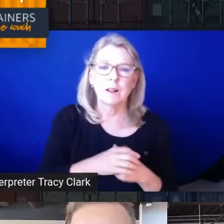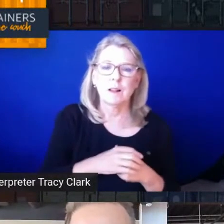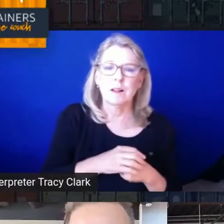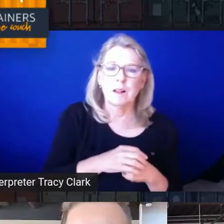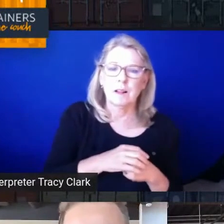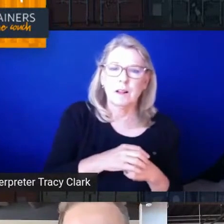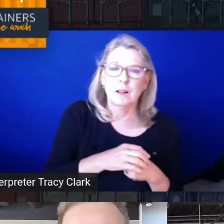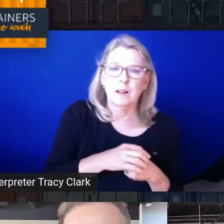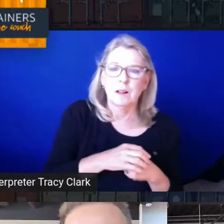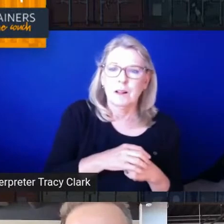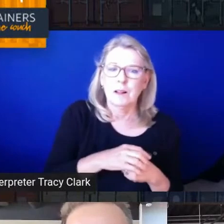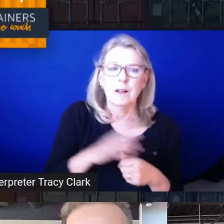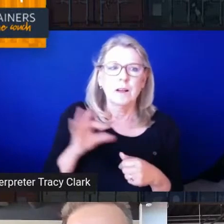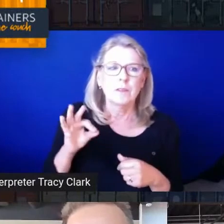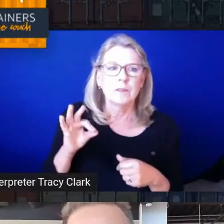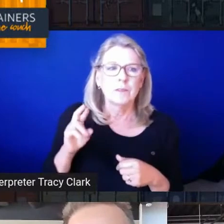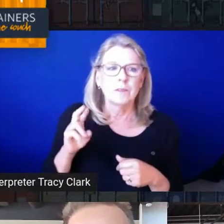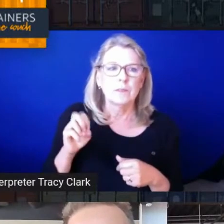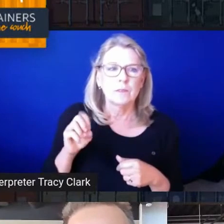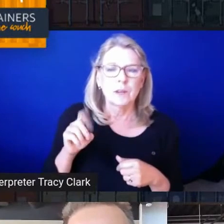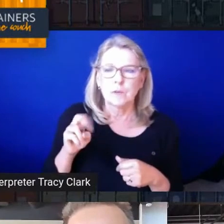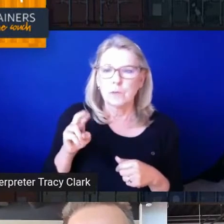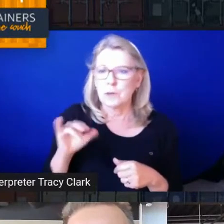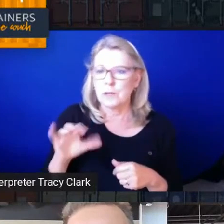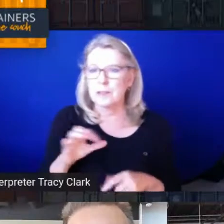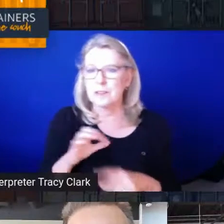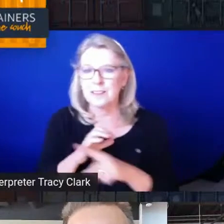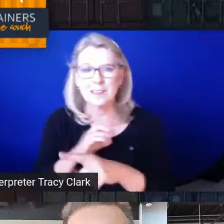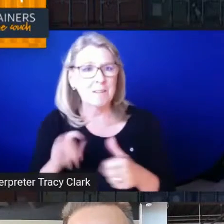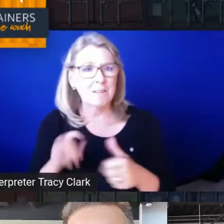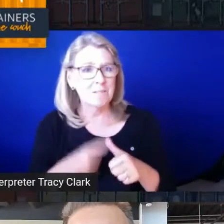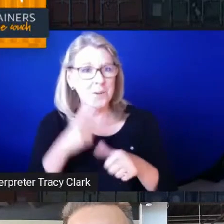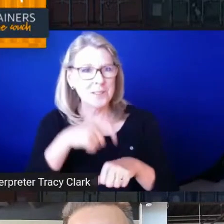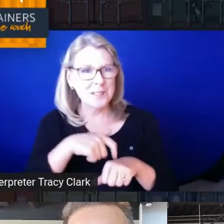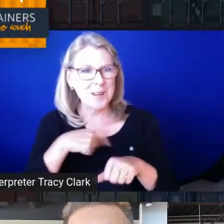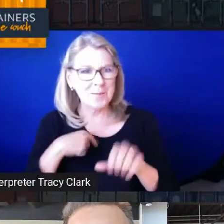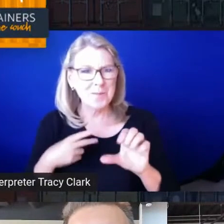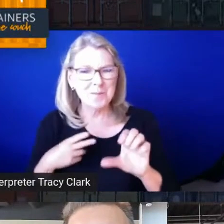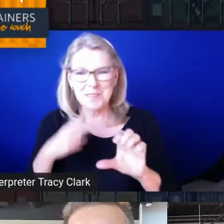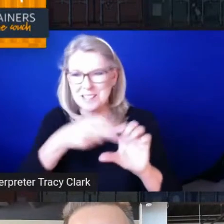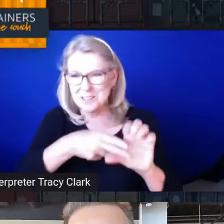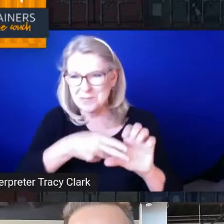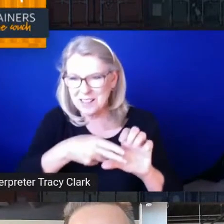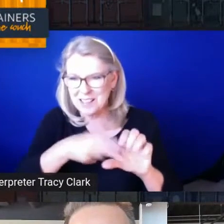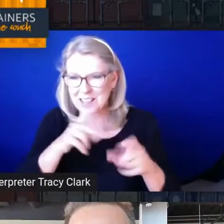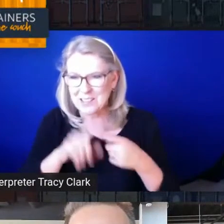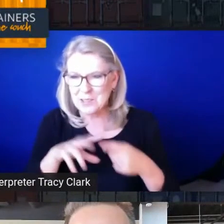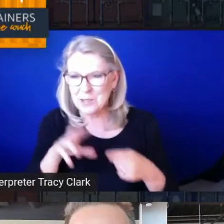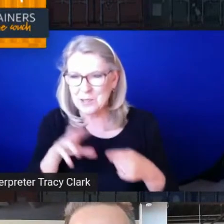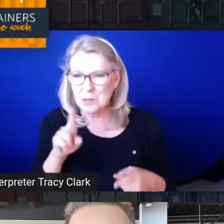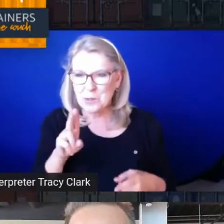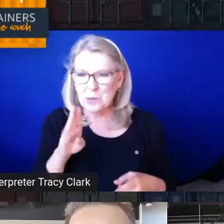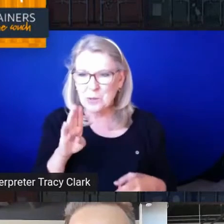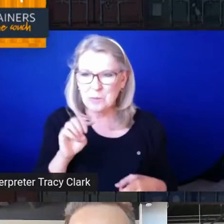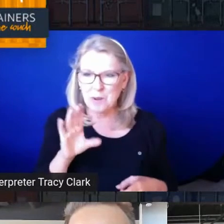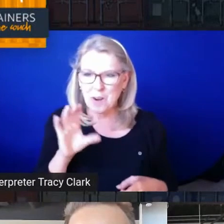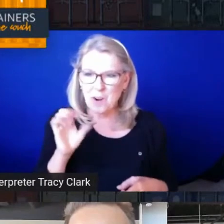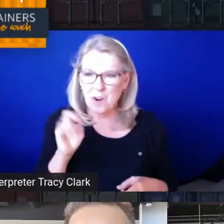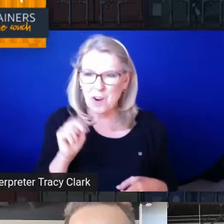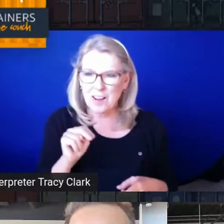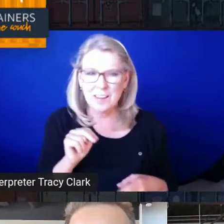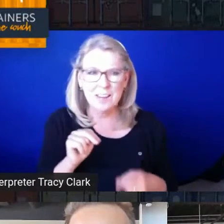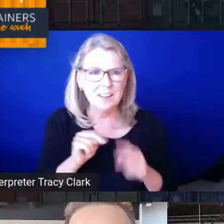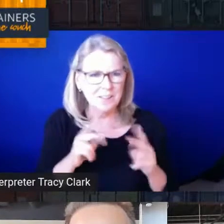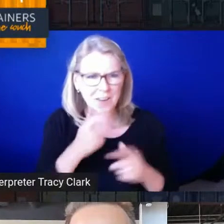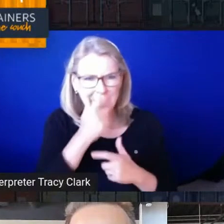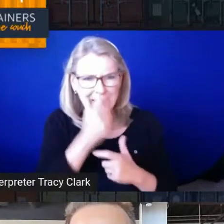And Frederick? Yeah, so this is the first time I'm participating to Kubecon, so it's very interesting. So I